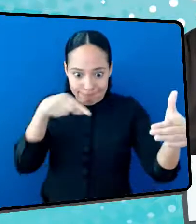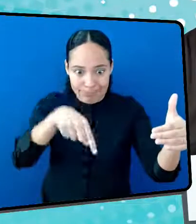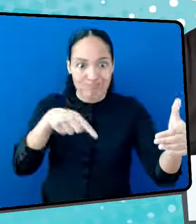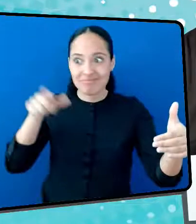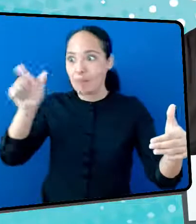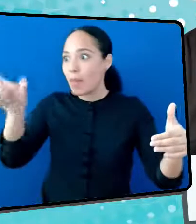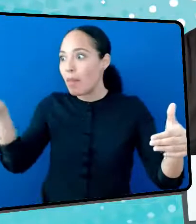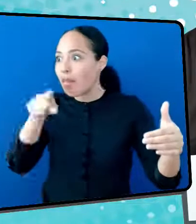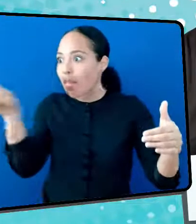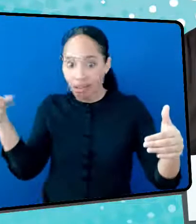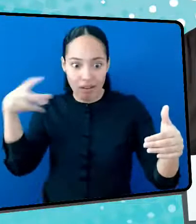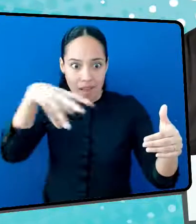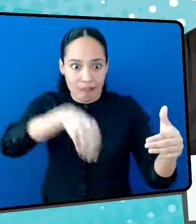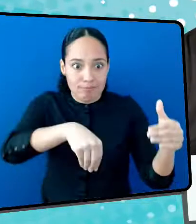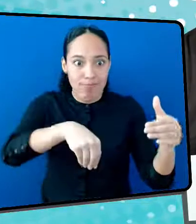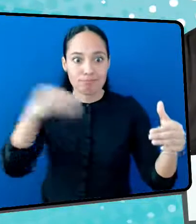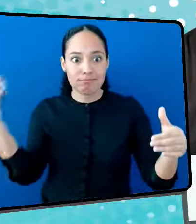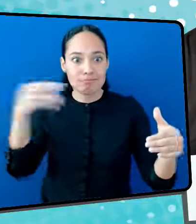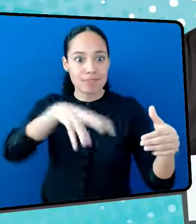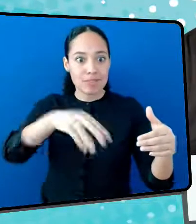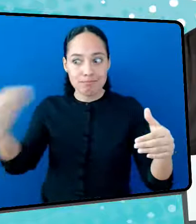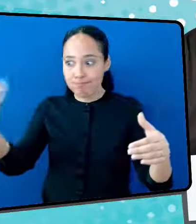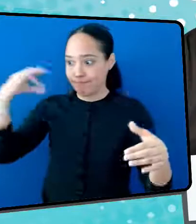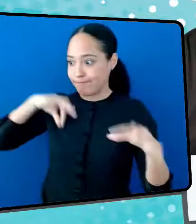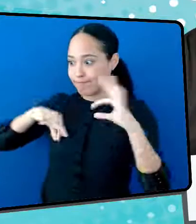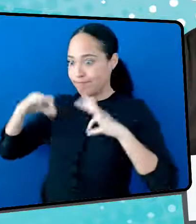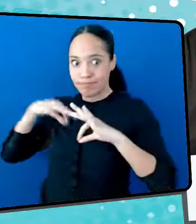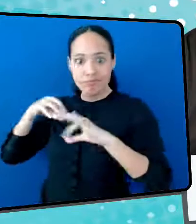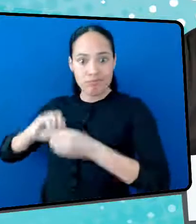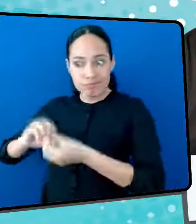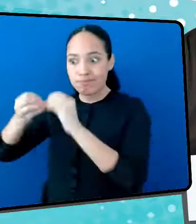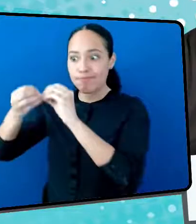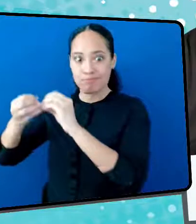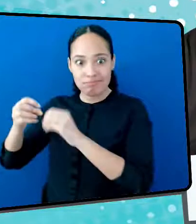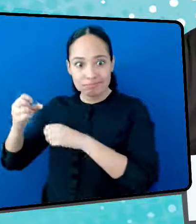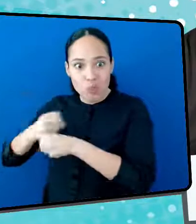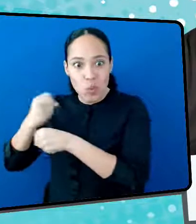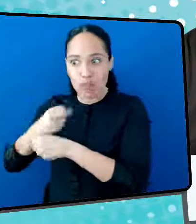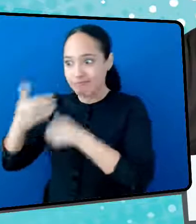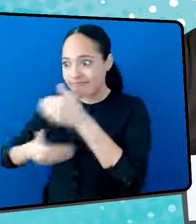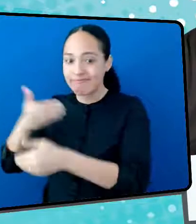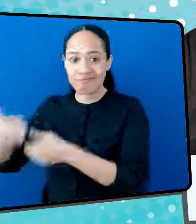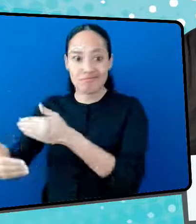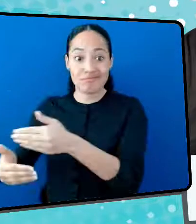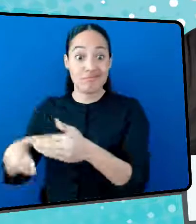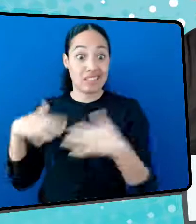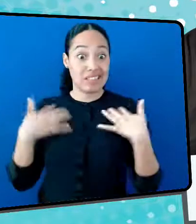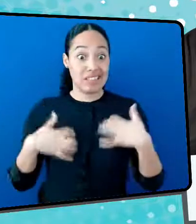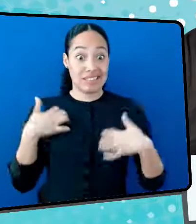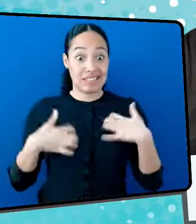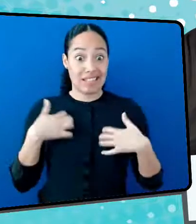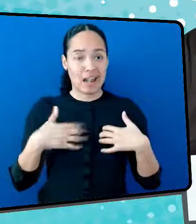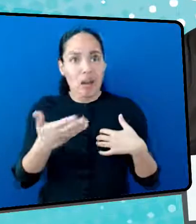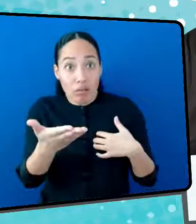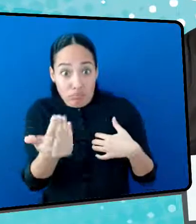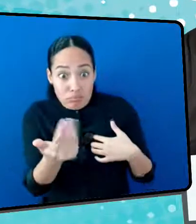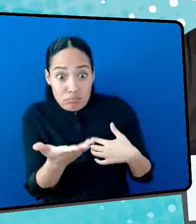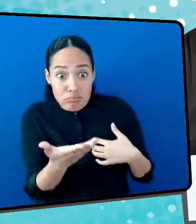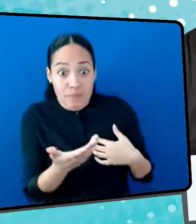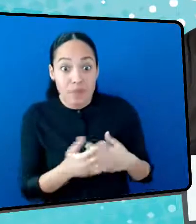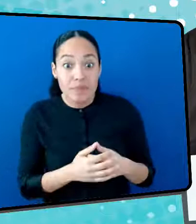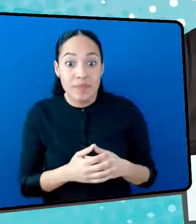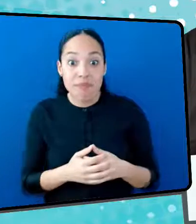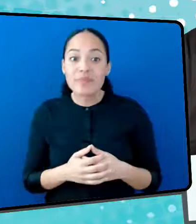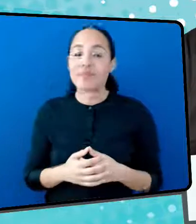That's really exciting in some senses. And so you go. I was going to say,